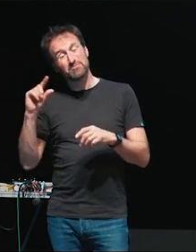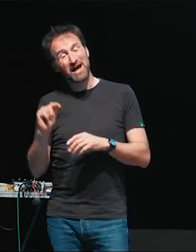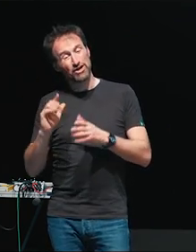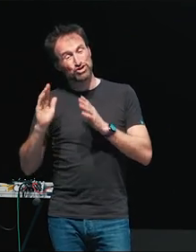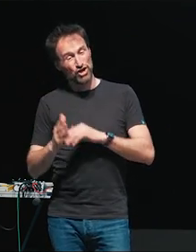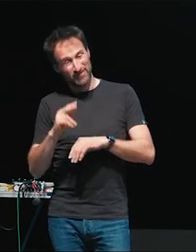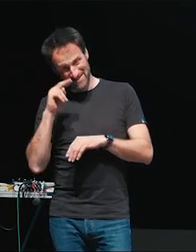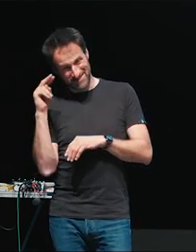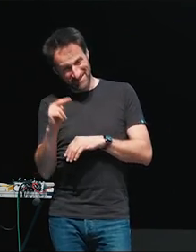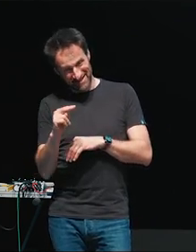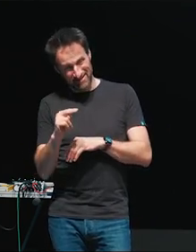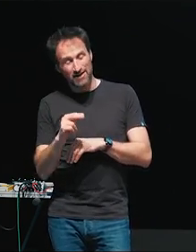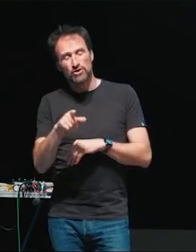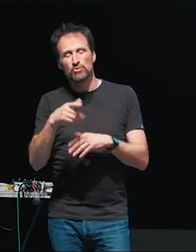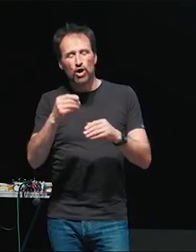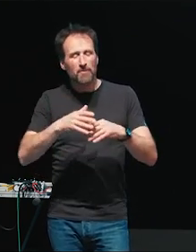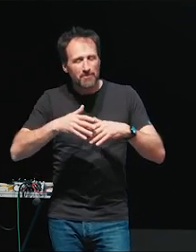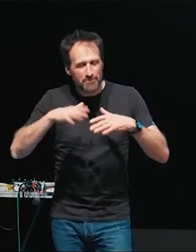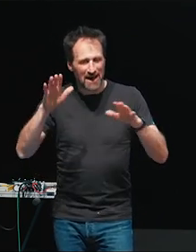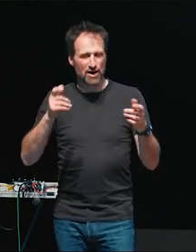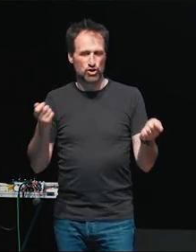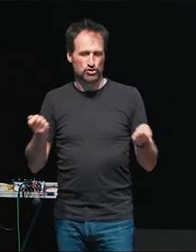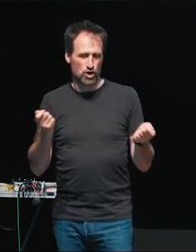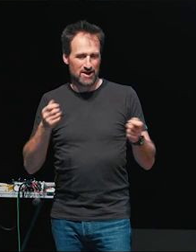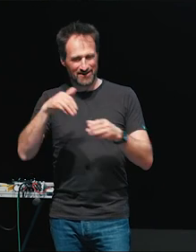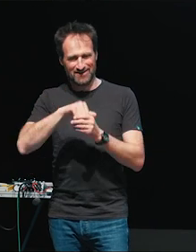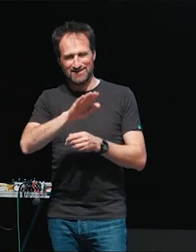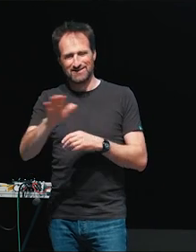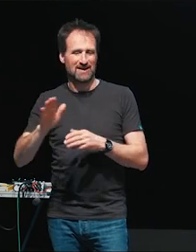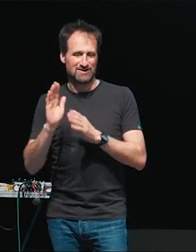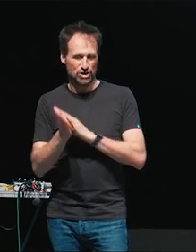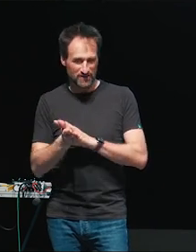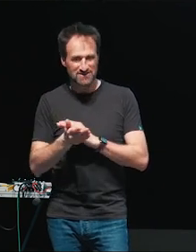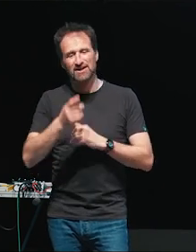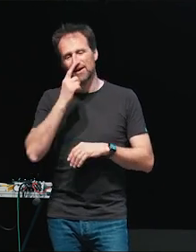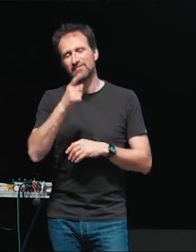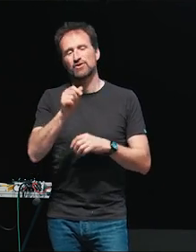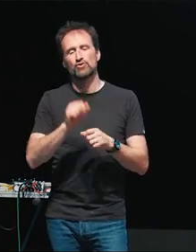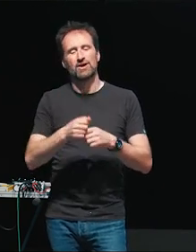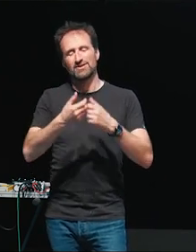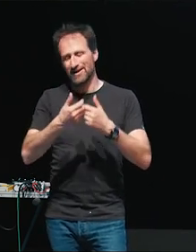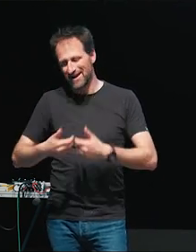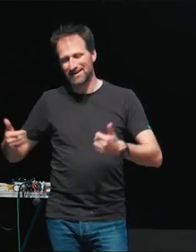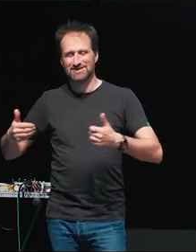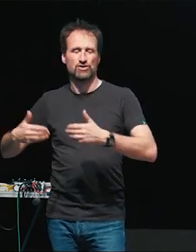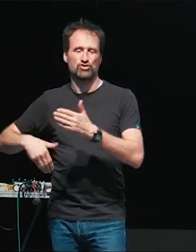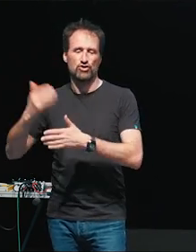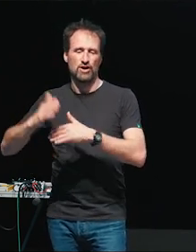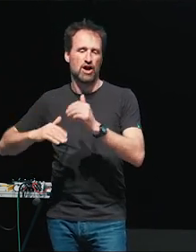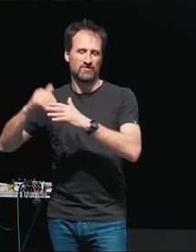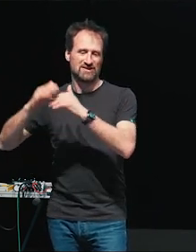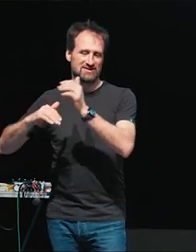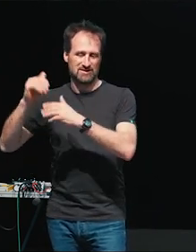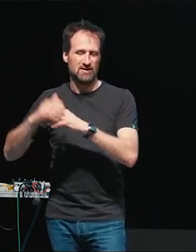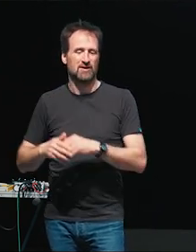in your implementation. If you have large data-heavy applications like ours is, for example, ours is clearly having a lot of data coming